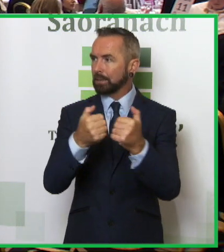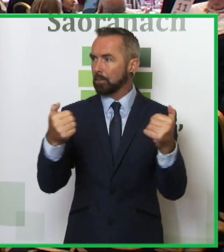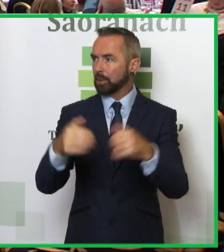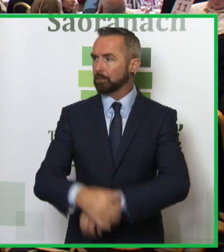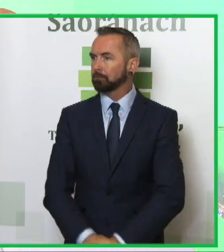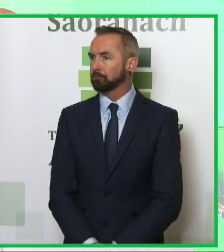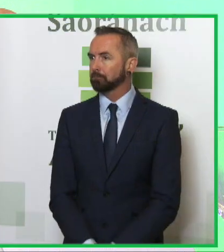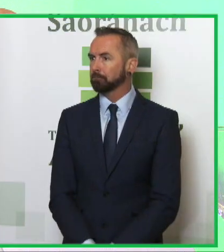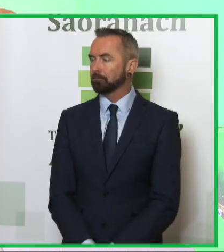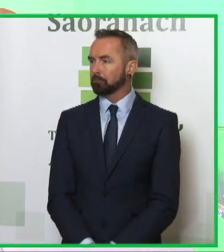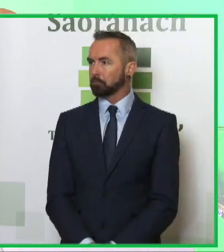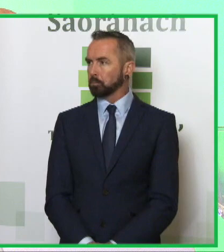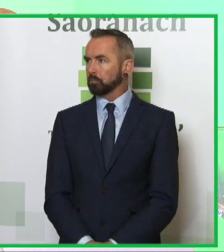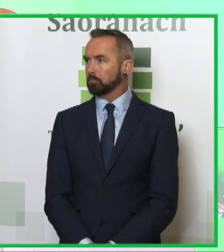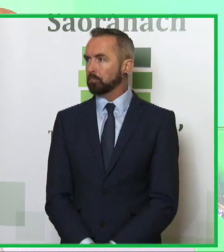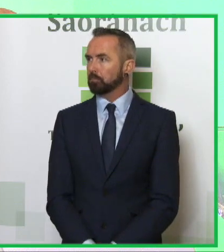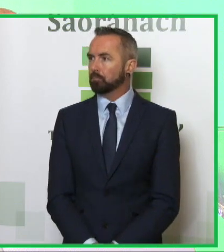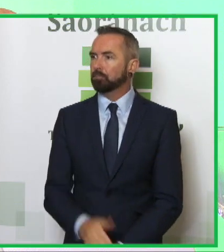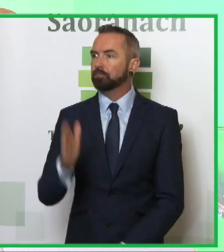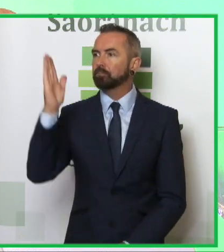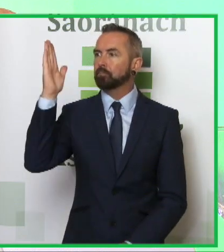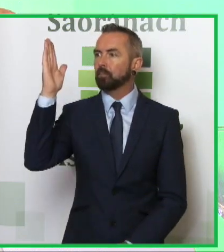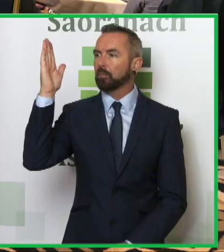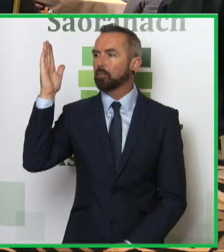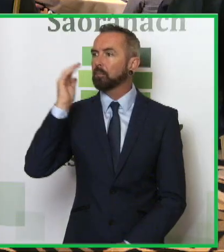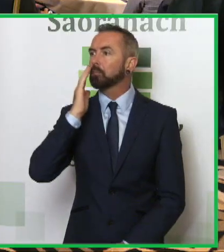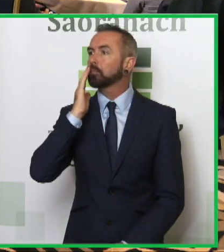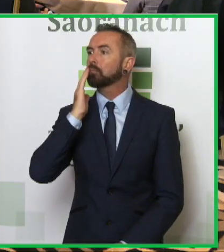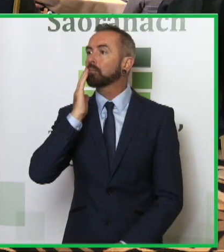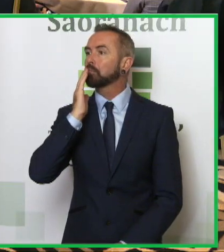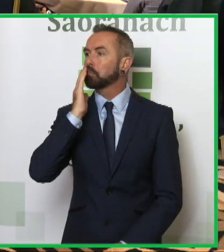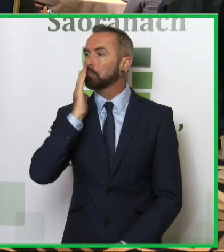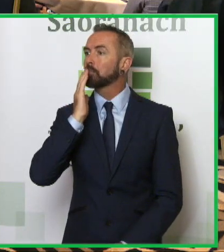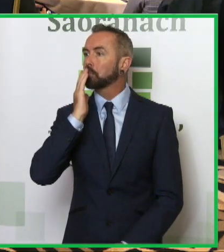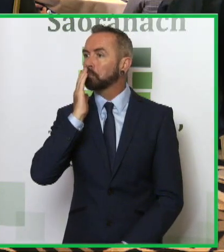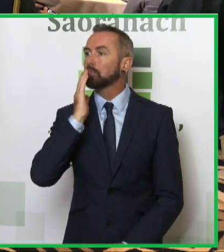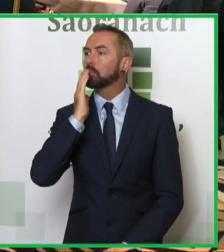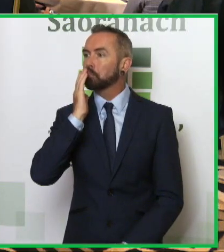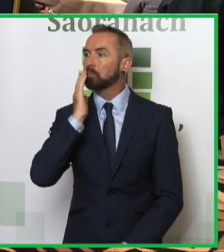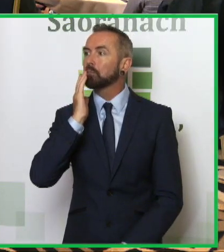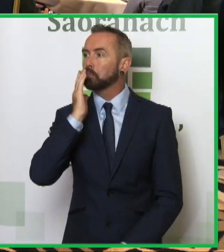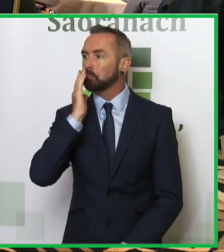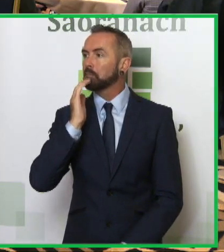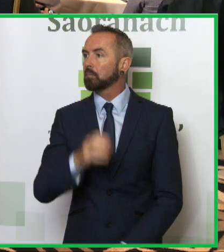Yeah. Can I test that in the room as well, please? If there's a.